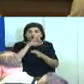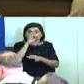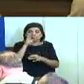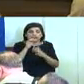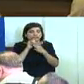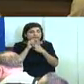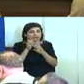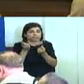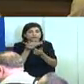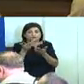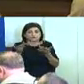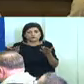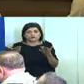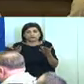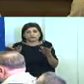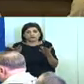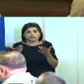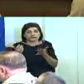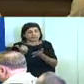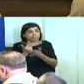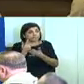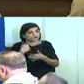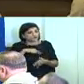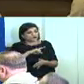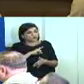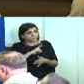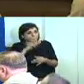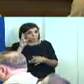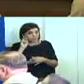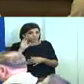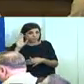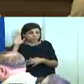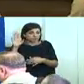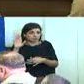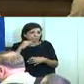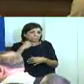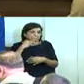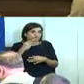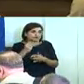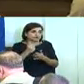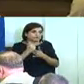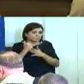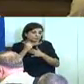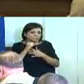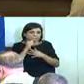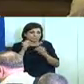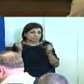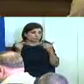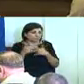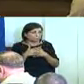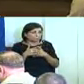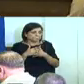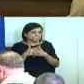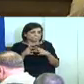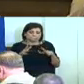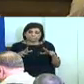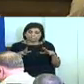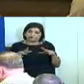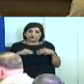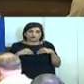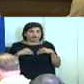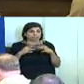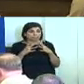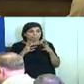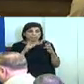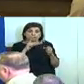everything. Help us to hear your voice. Help us not to be afraid. We've taken a lot of commitments